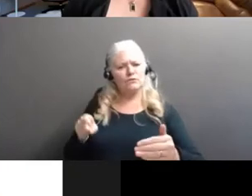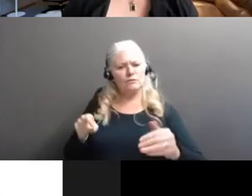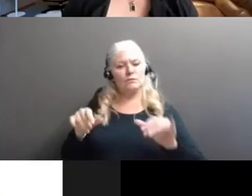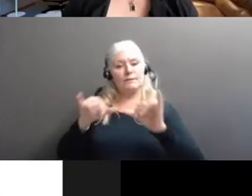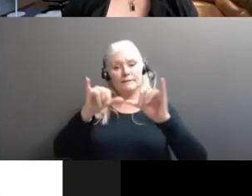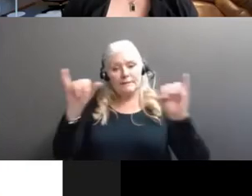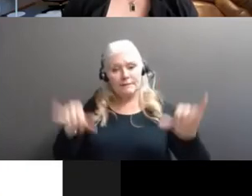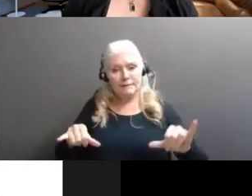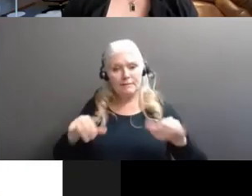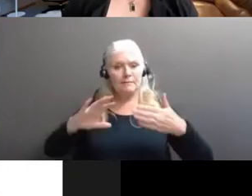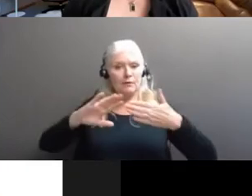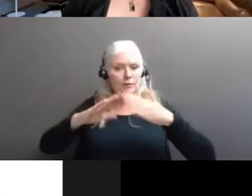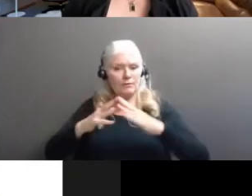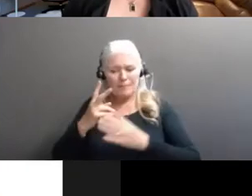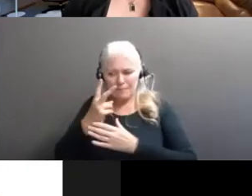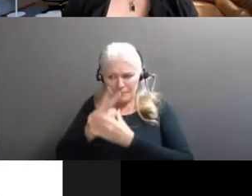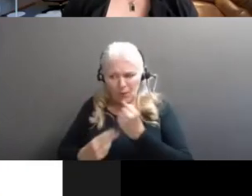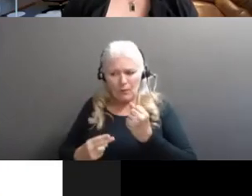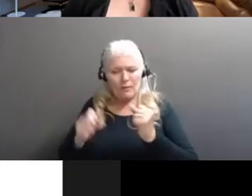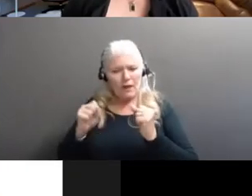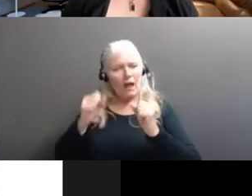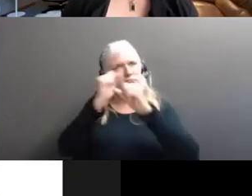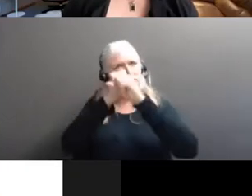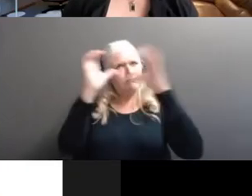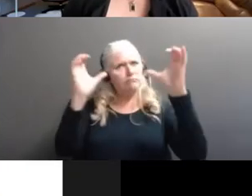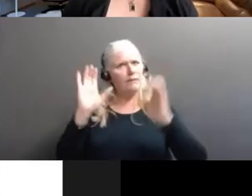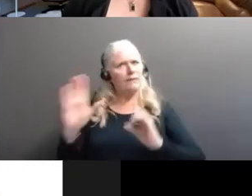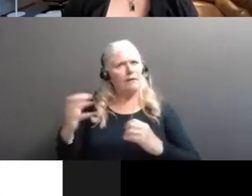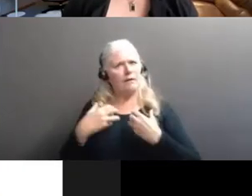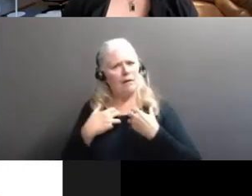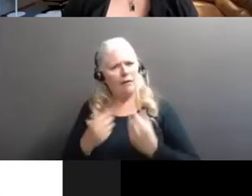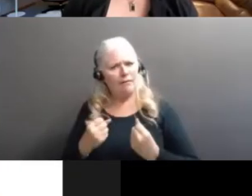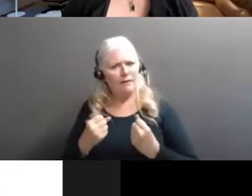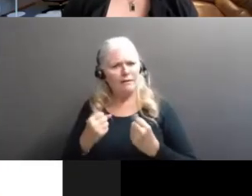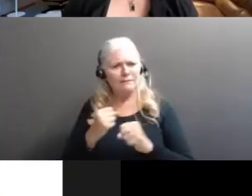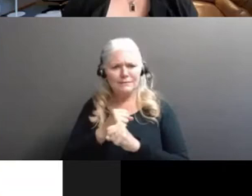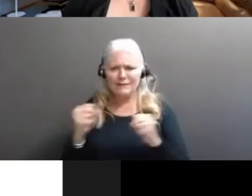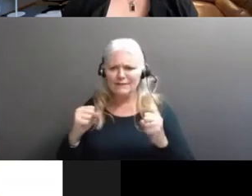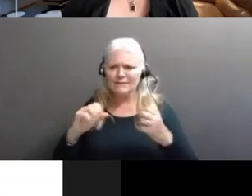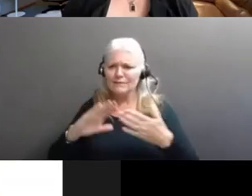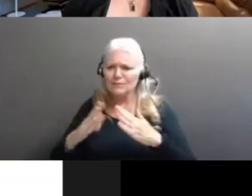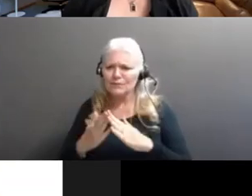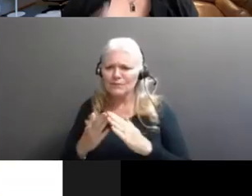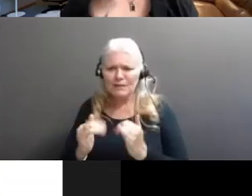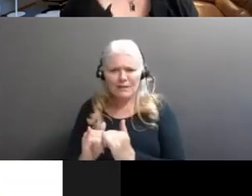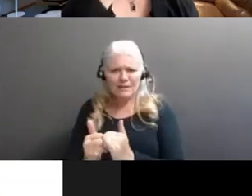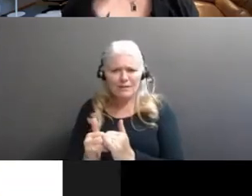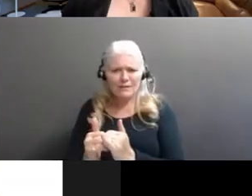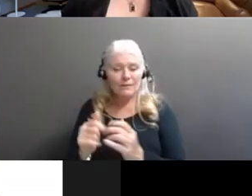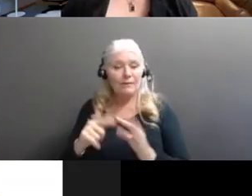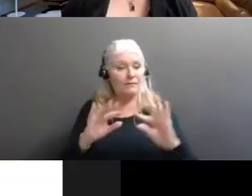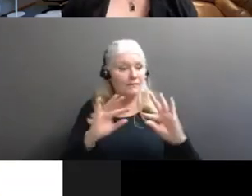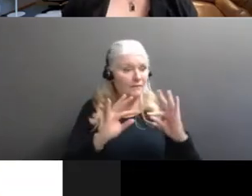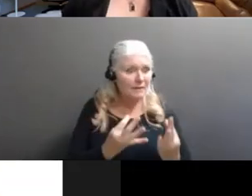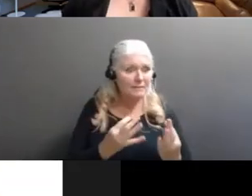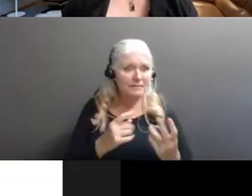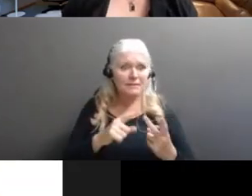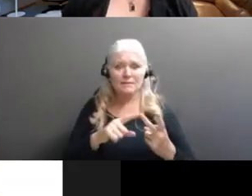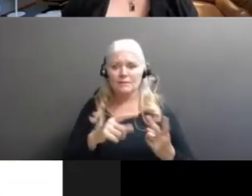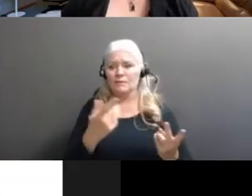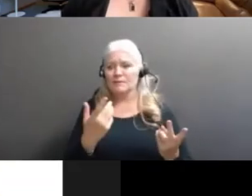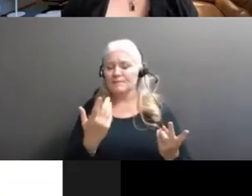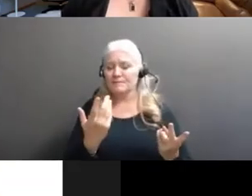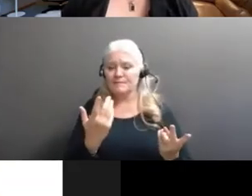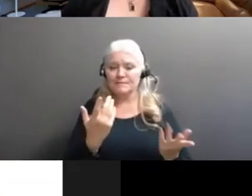healthy communities for older adults, but also within care settings and within families so that they can actually